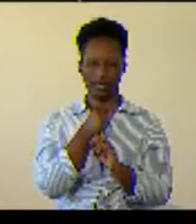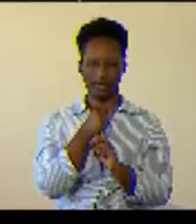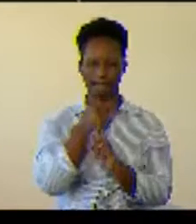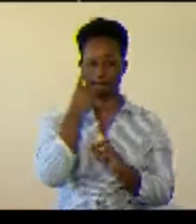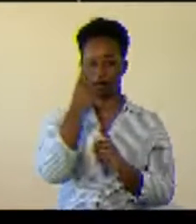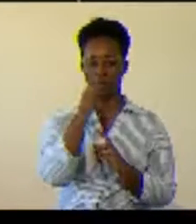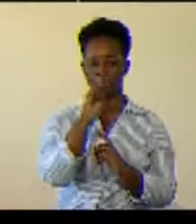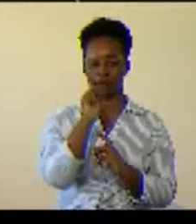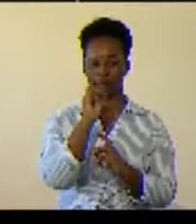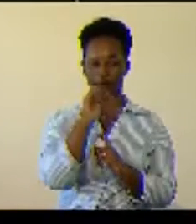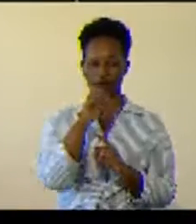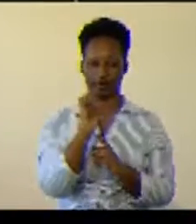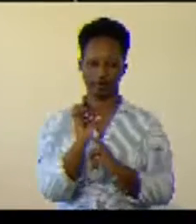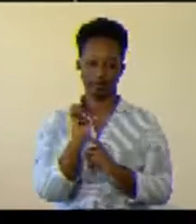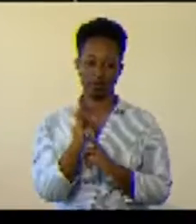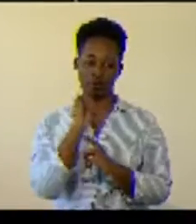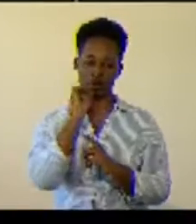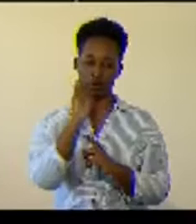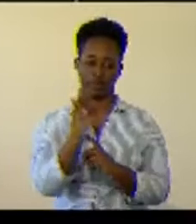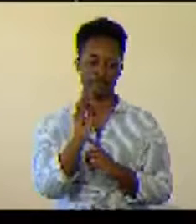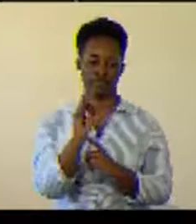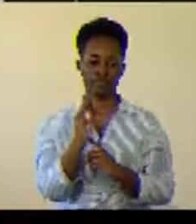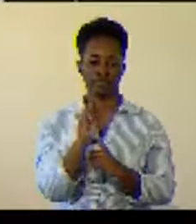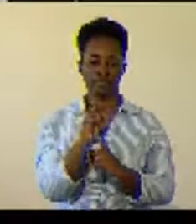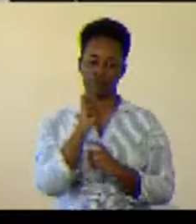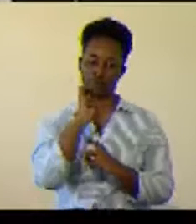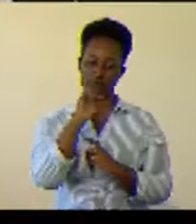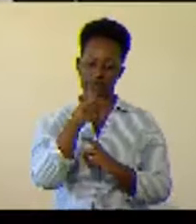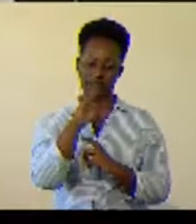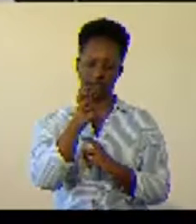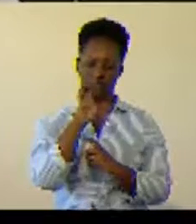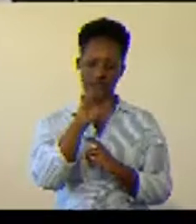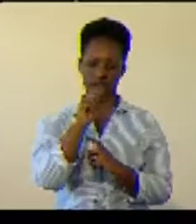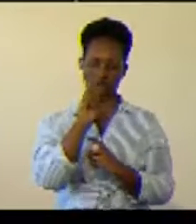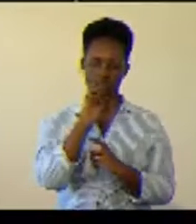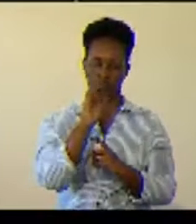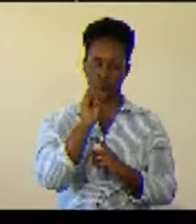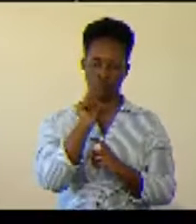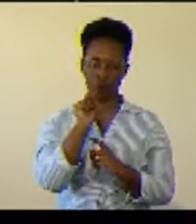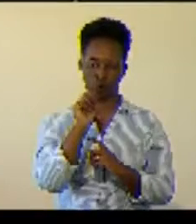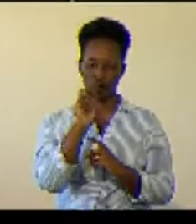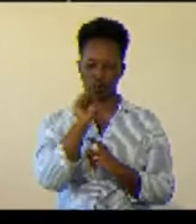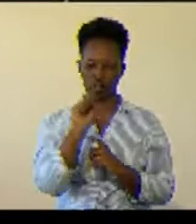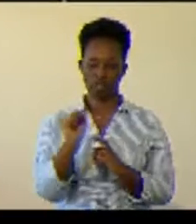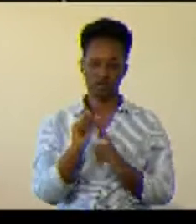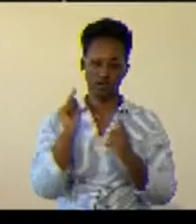1 mole of electrons to form